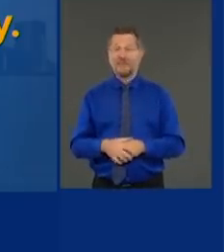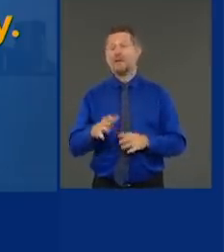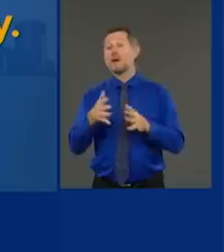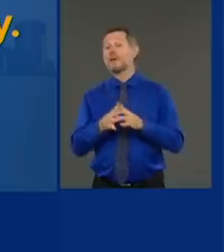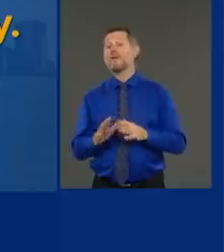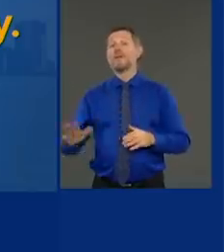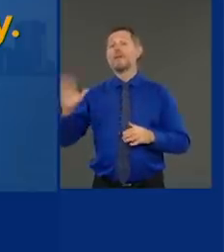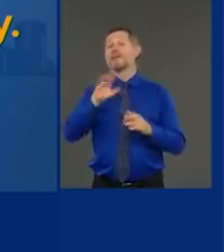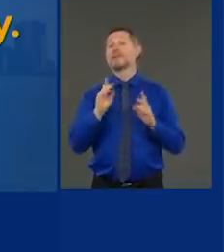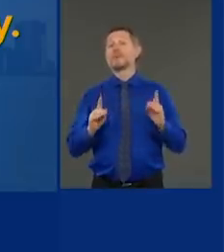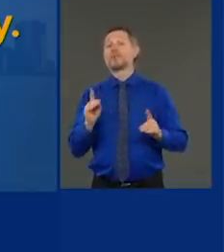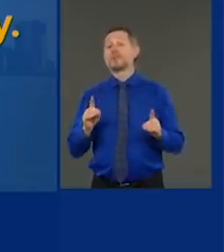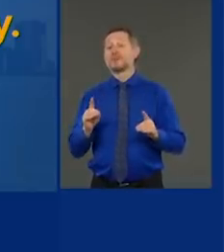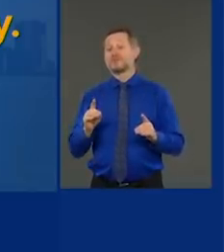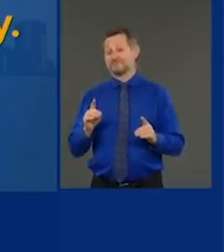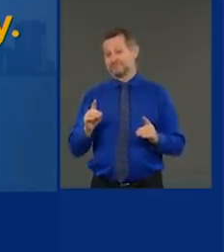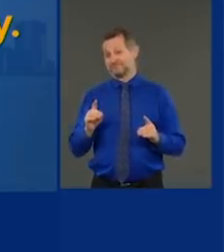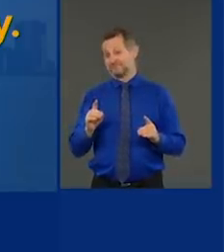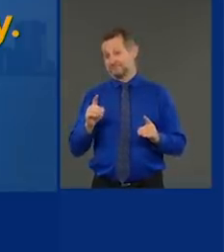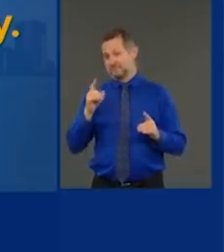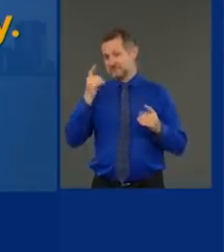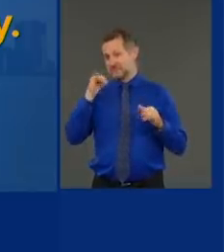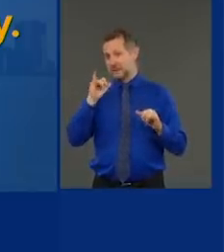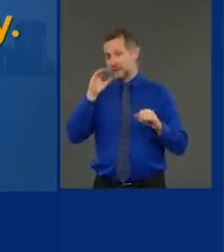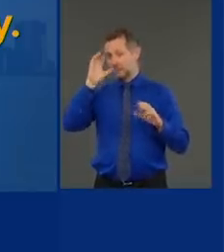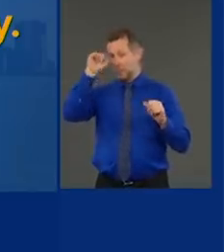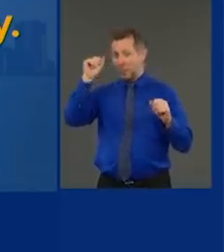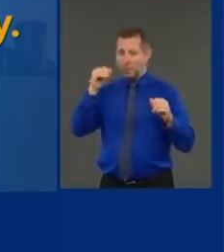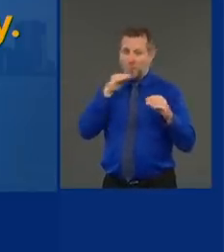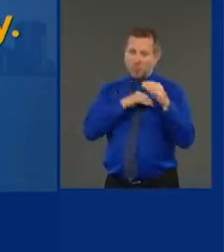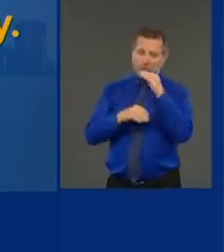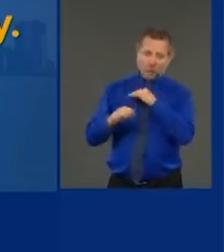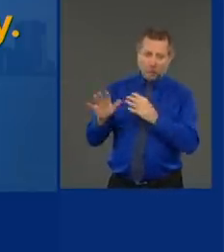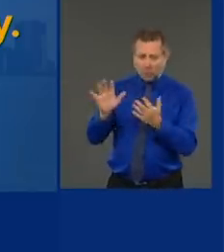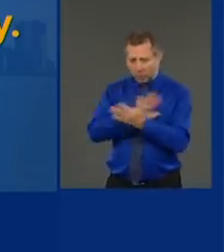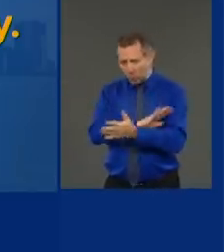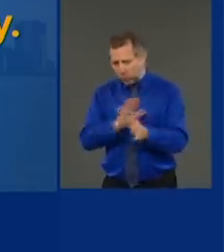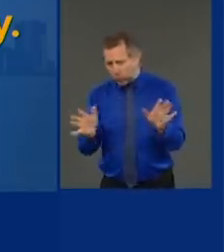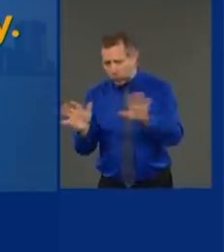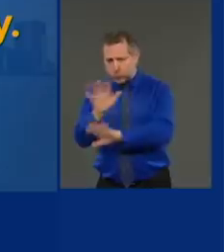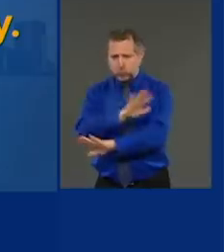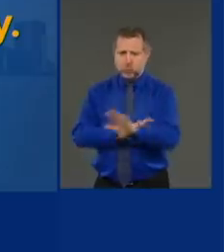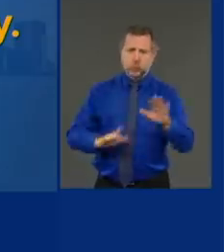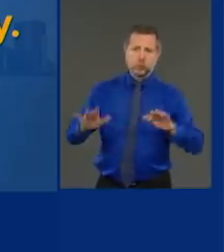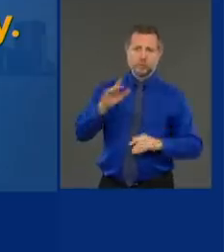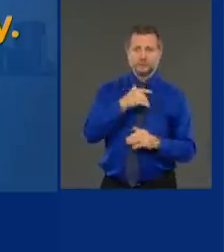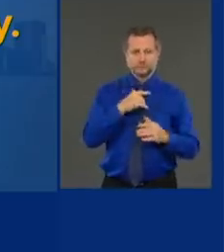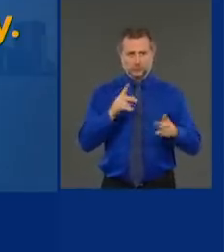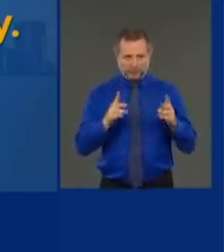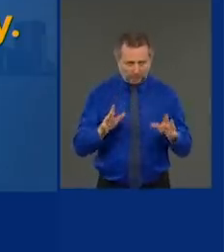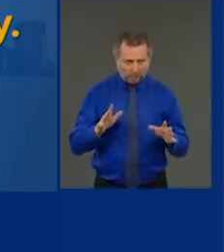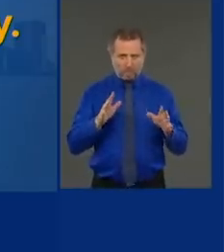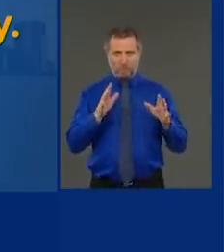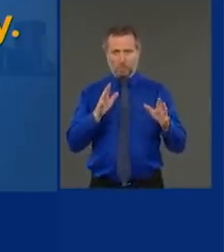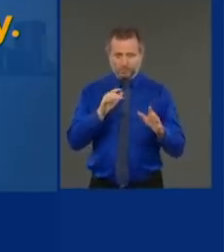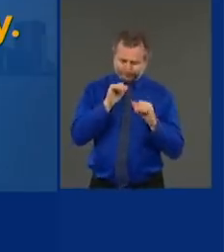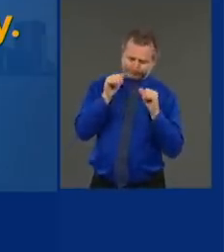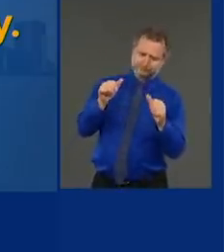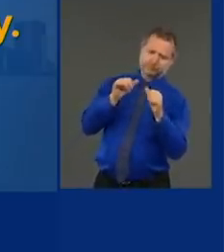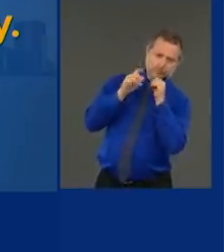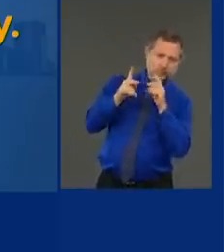continued lying to, the confusion and the chaos and the denial will continue.